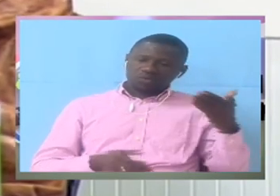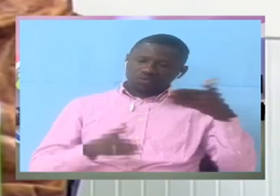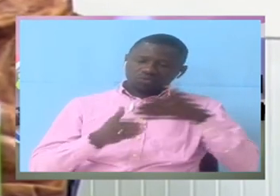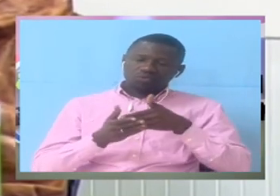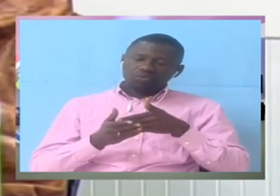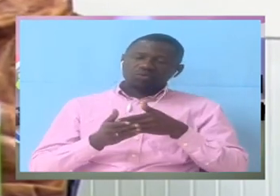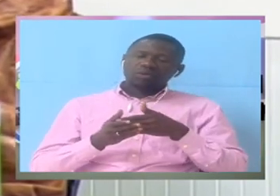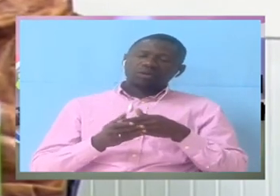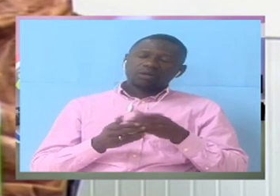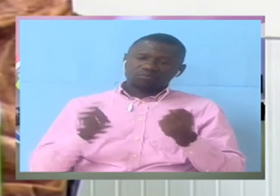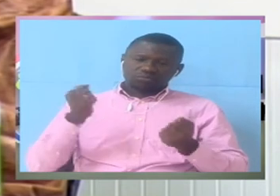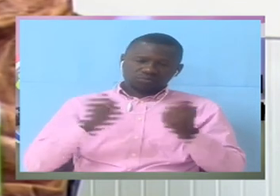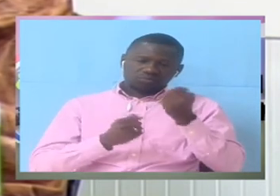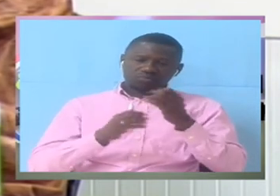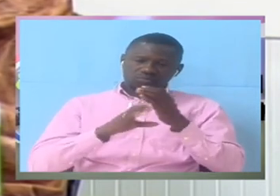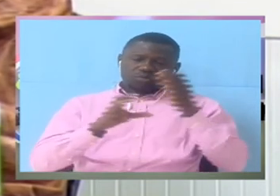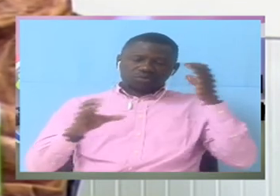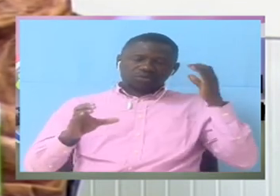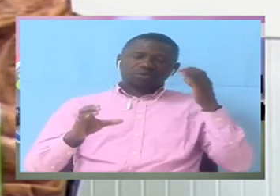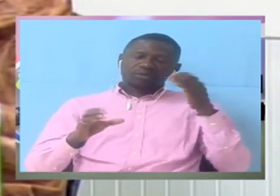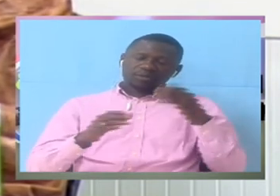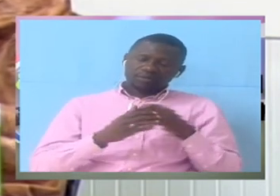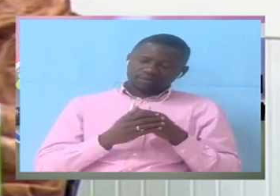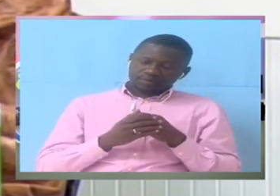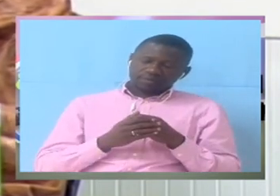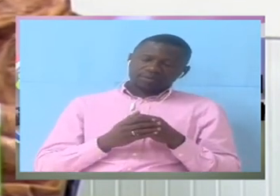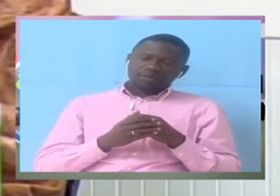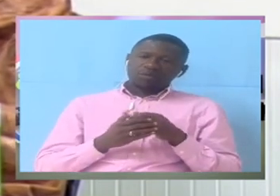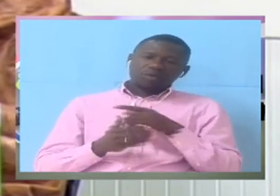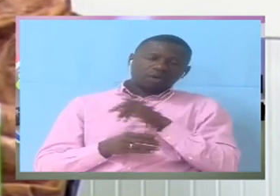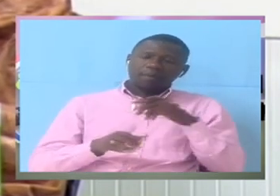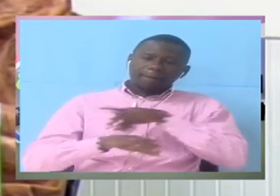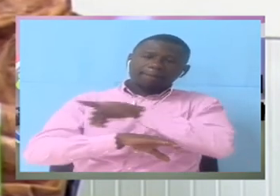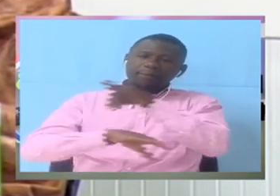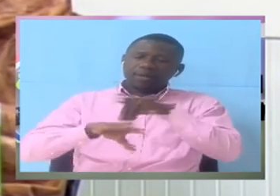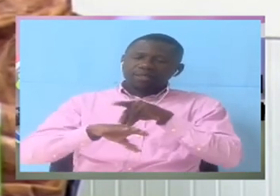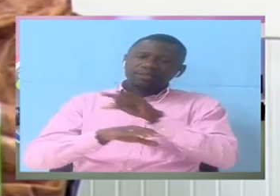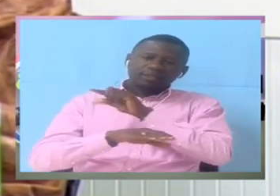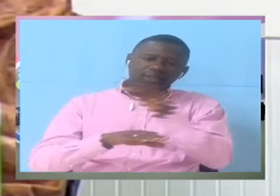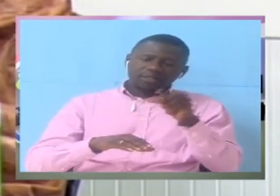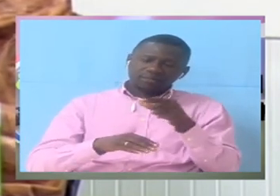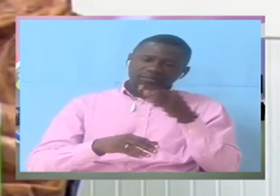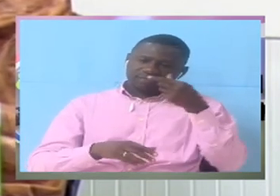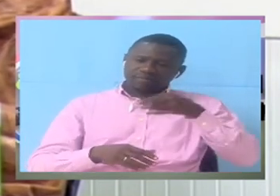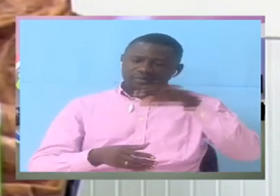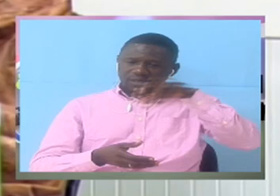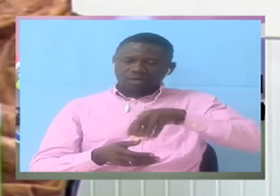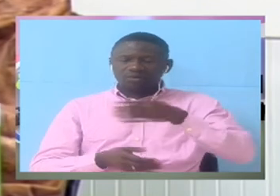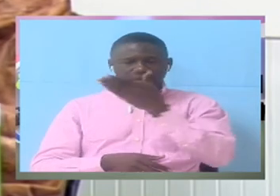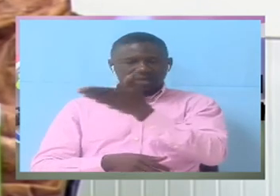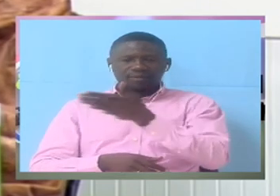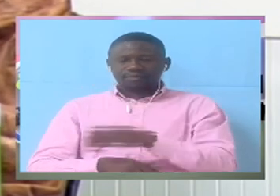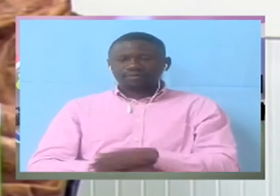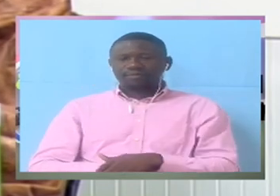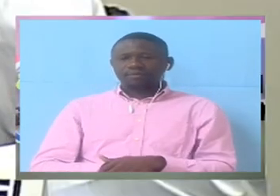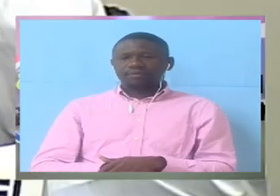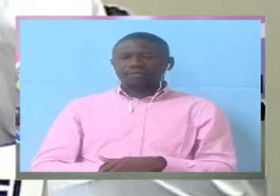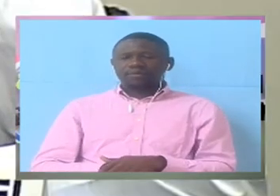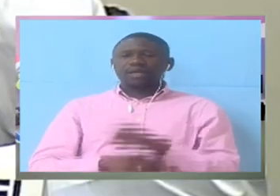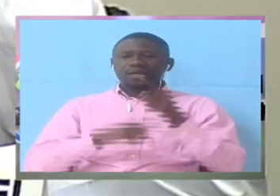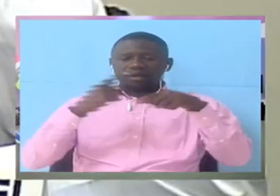Wagadugu. Bester Dameka for Avenue Morinaba. Where we based was called Avenue Morinaba. And